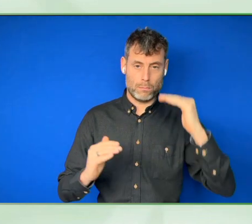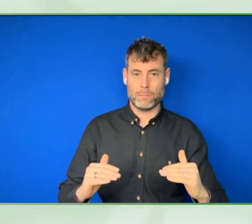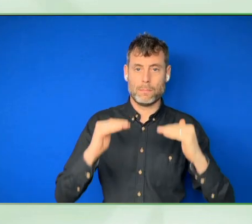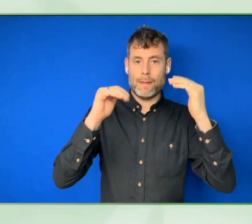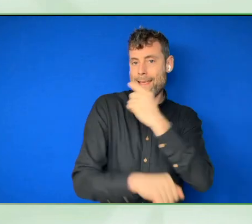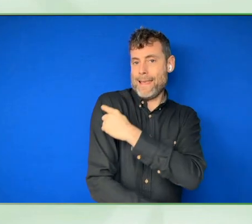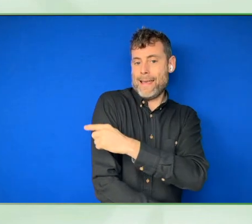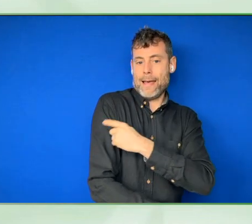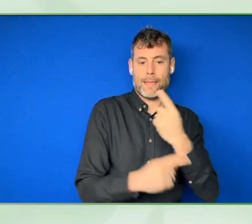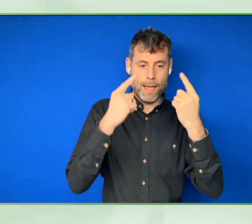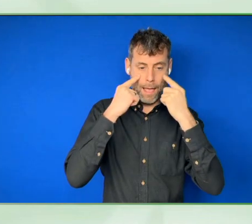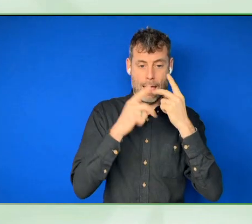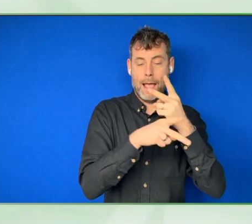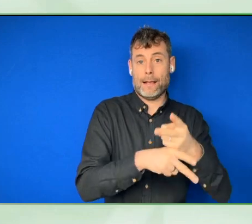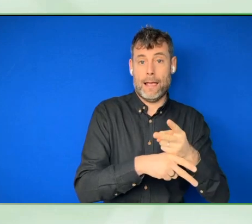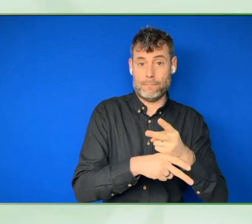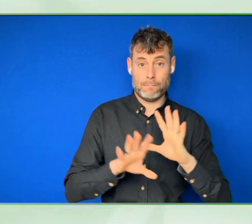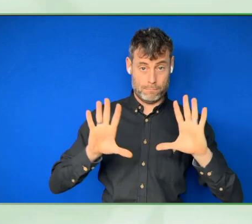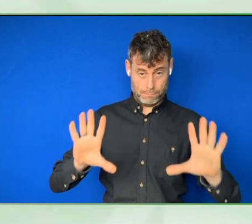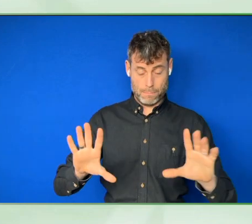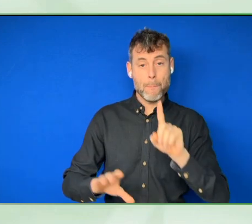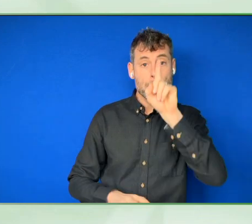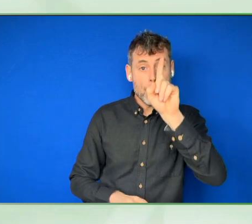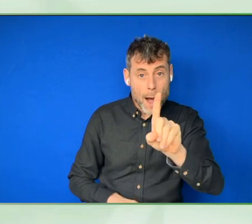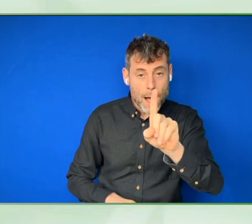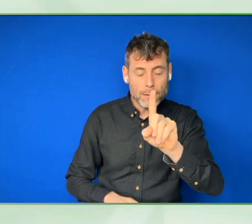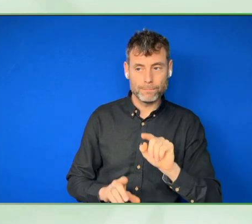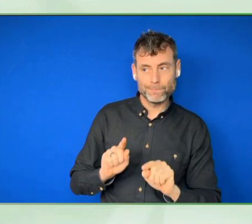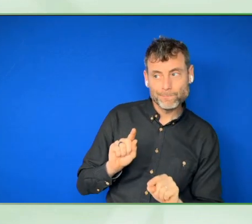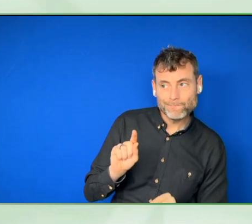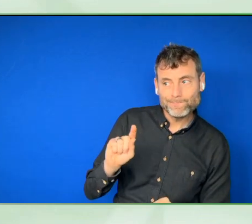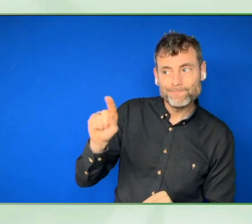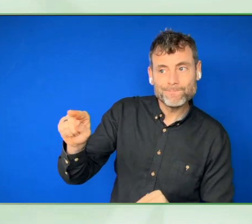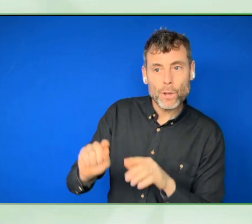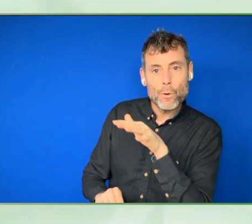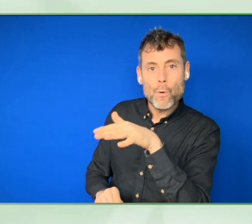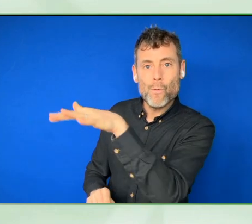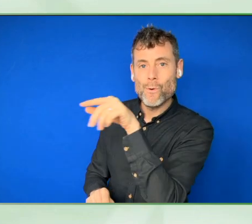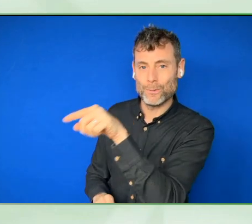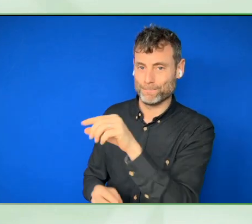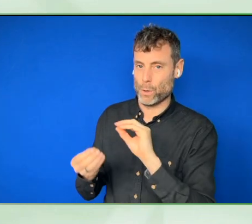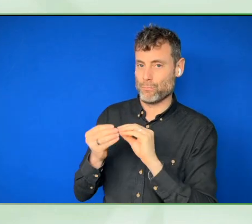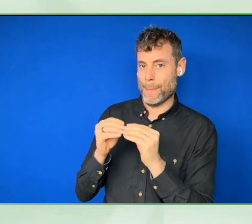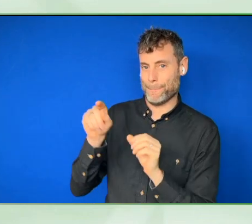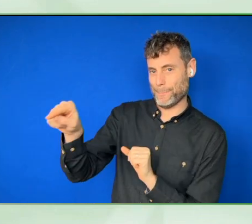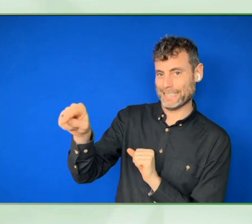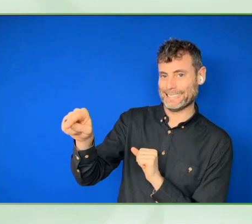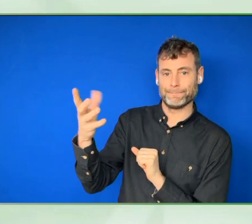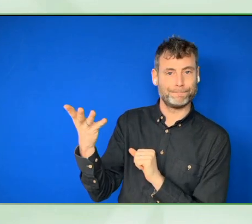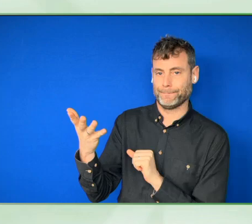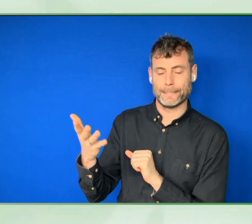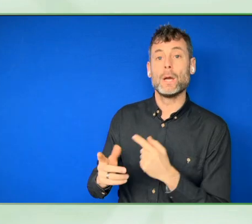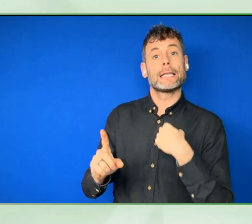is left. So we are thinking for advocacy because it is